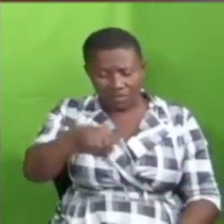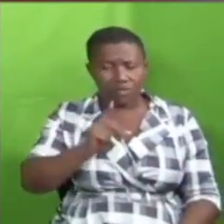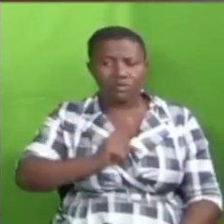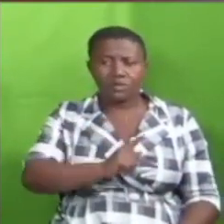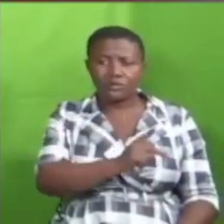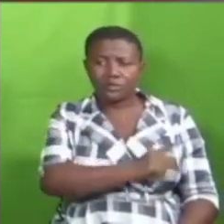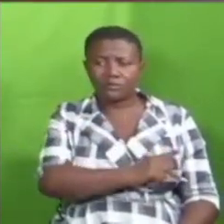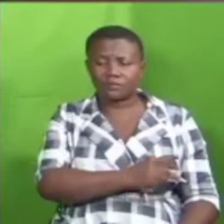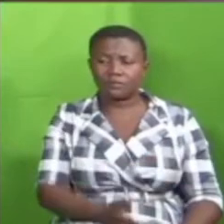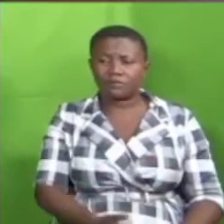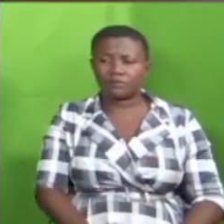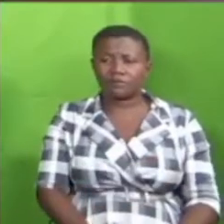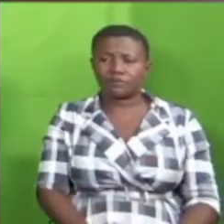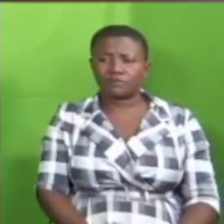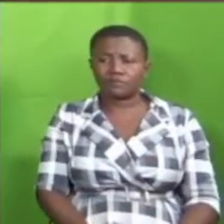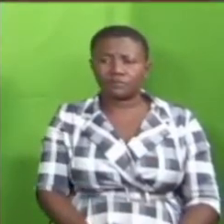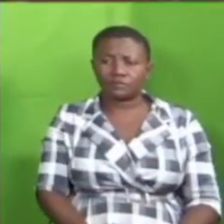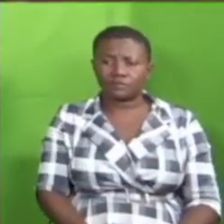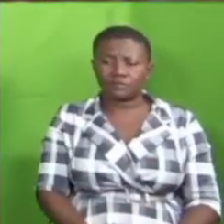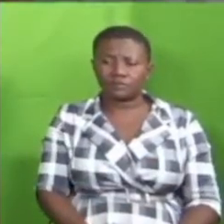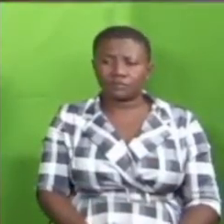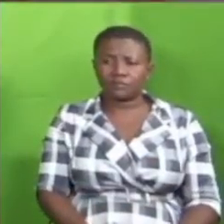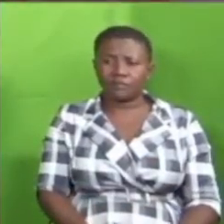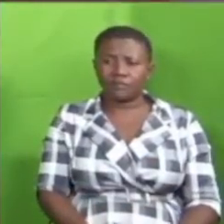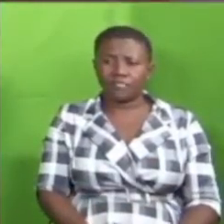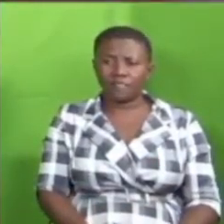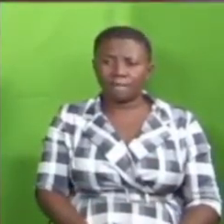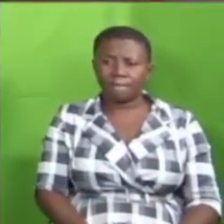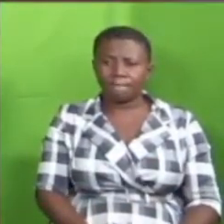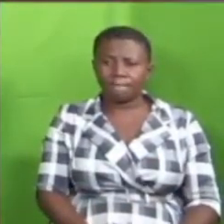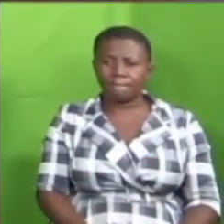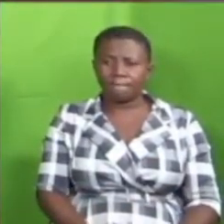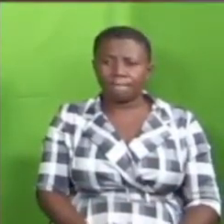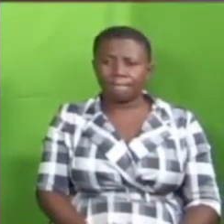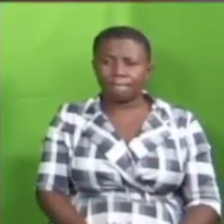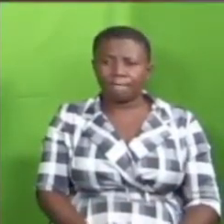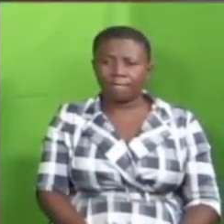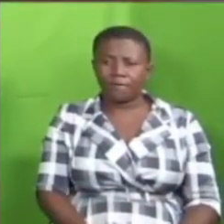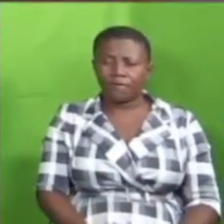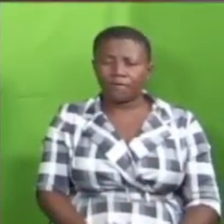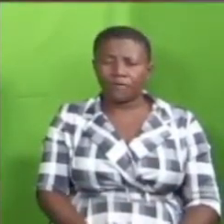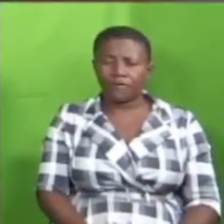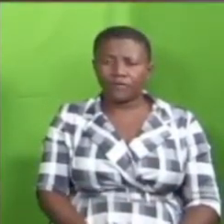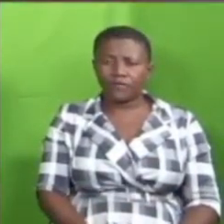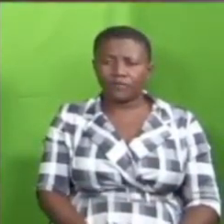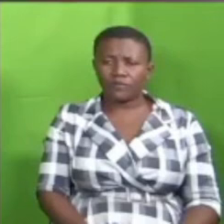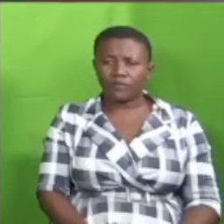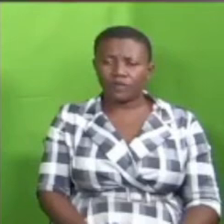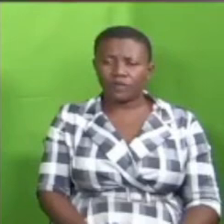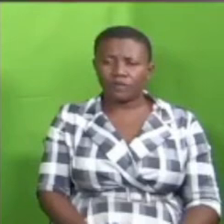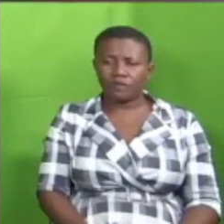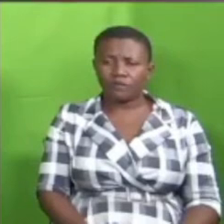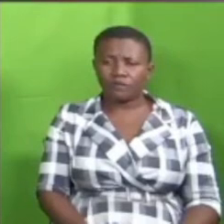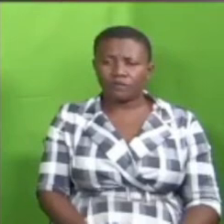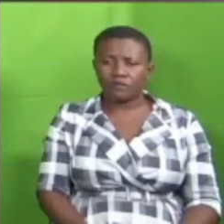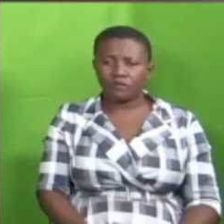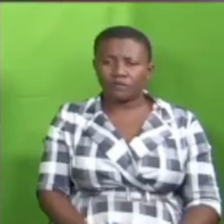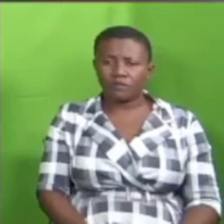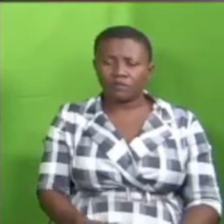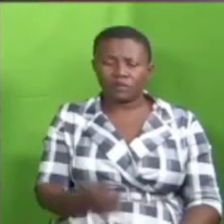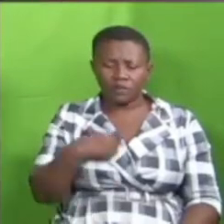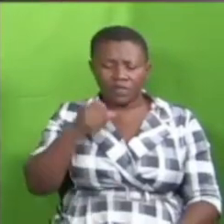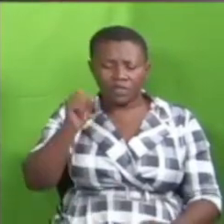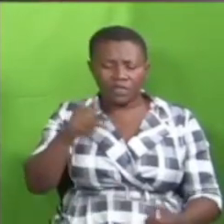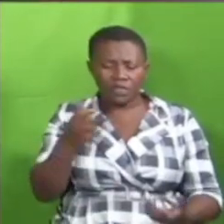and a farmer whose endeavors, I can vouch, impacted on so many